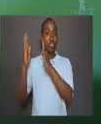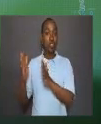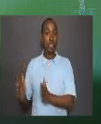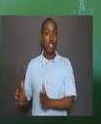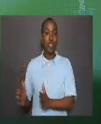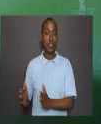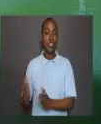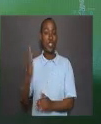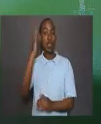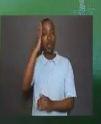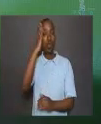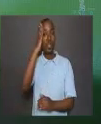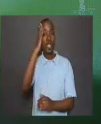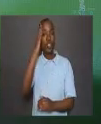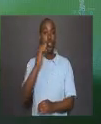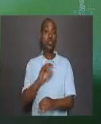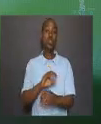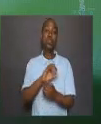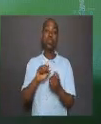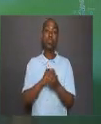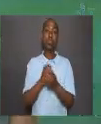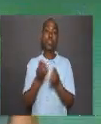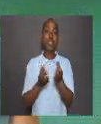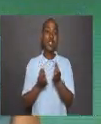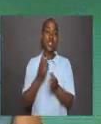our knowledge of the solutions.